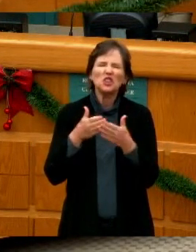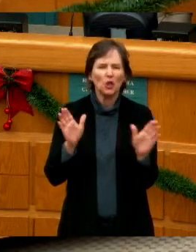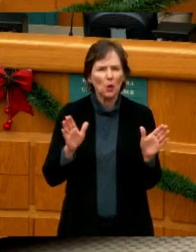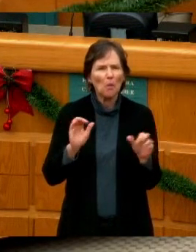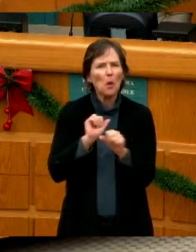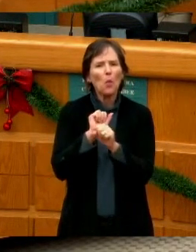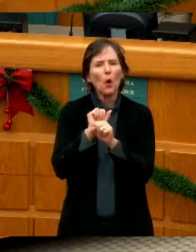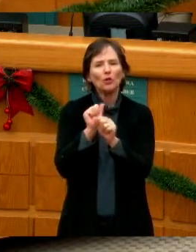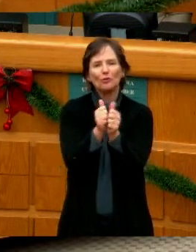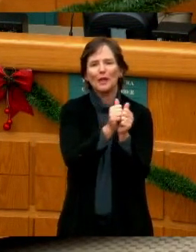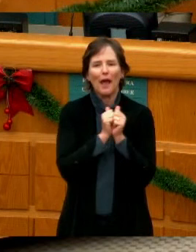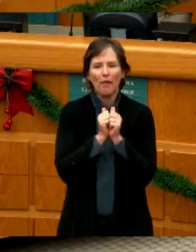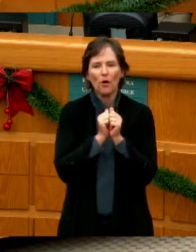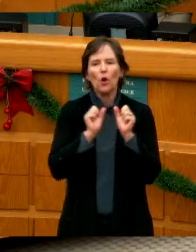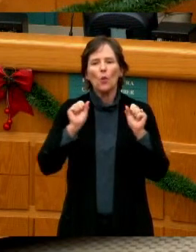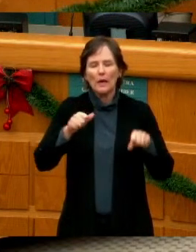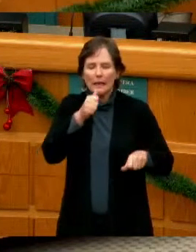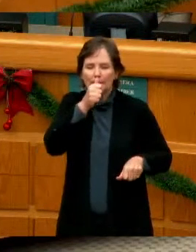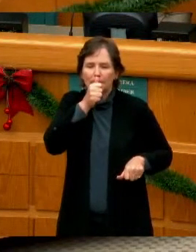together, we can make this thing